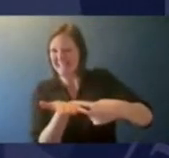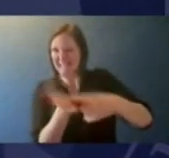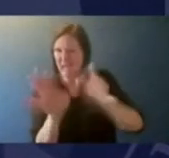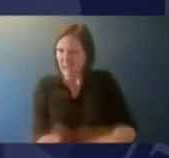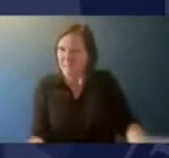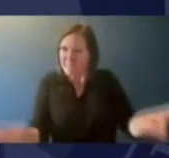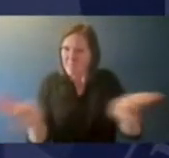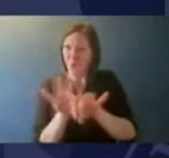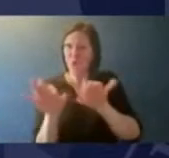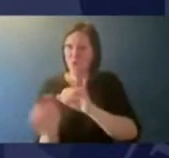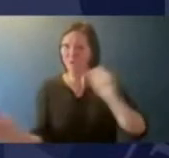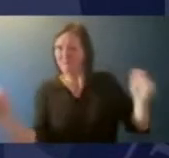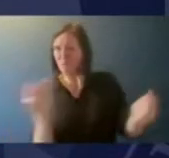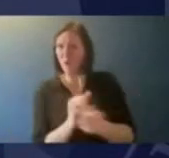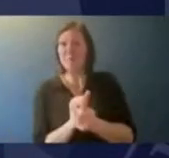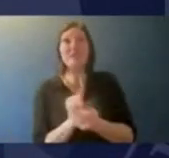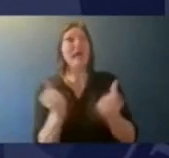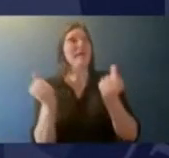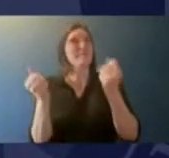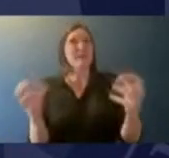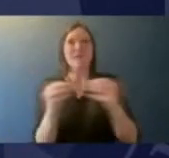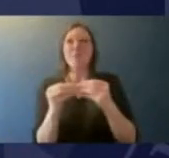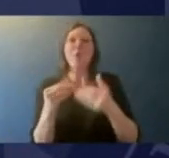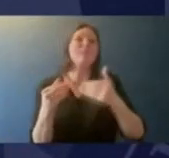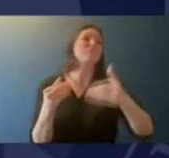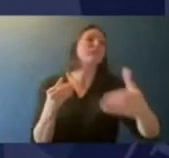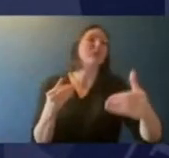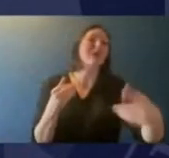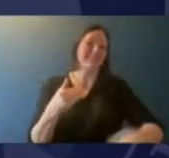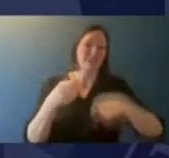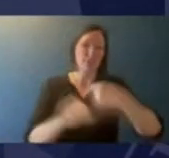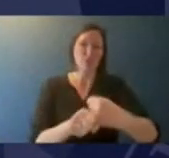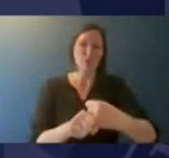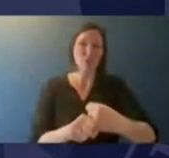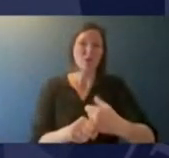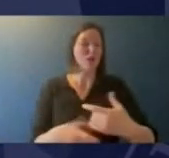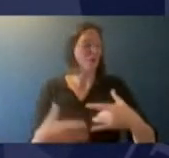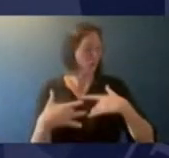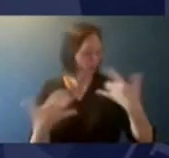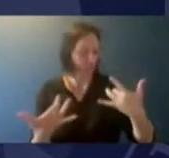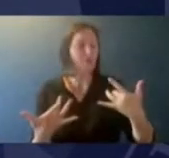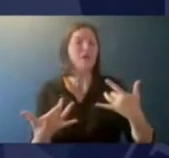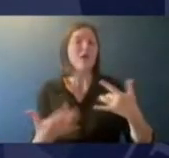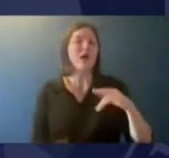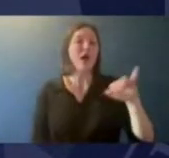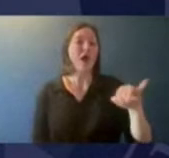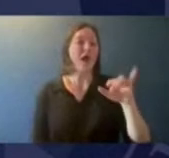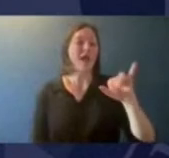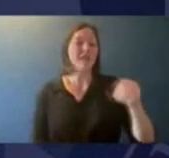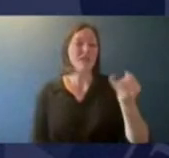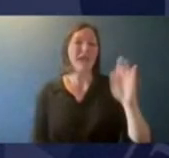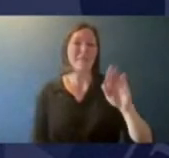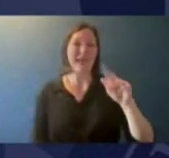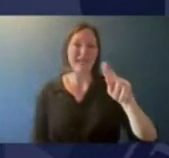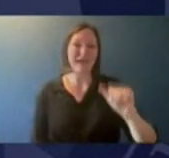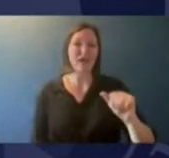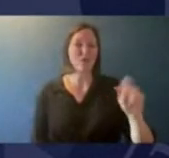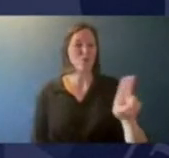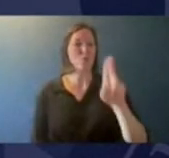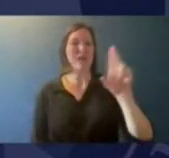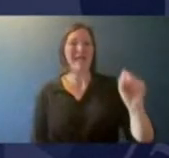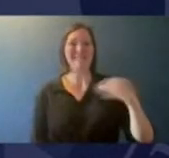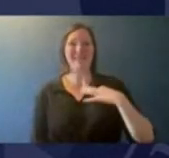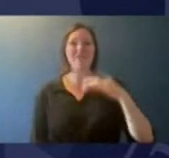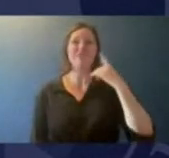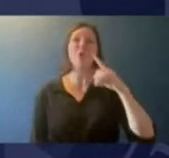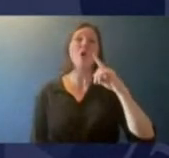and many more to come over the course of this year. I'm delighted that Ajay Banga, the U.S. candidate for World